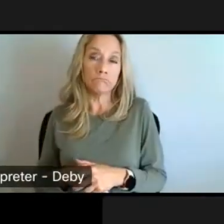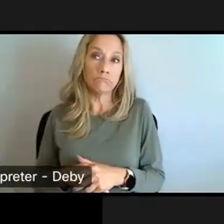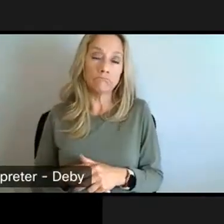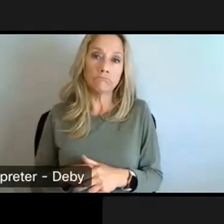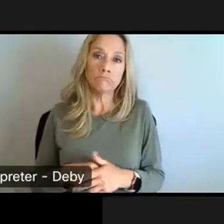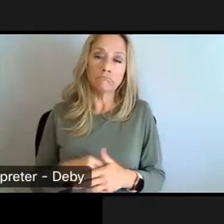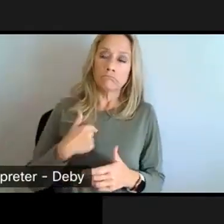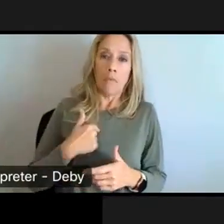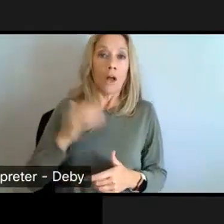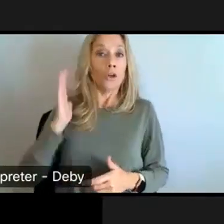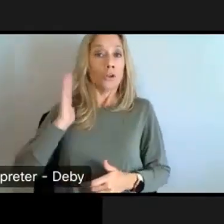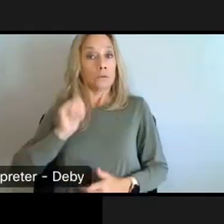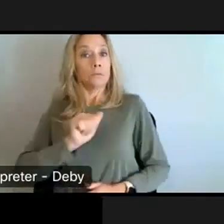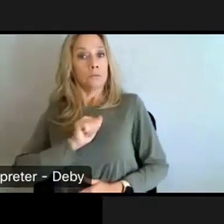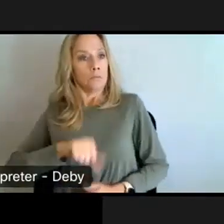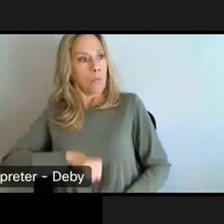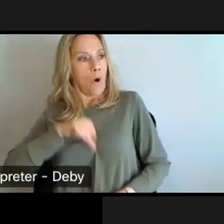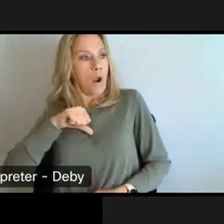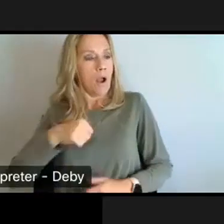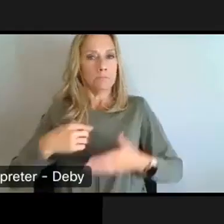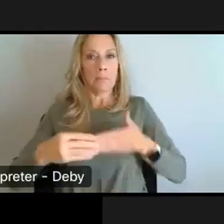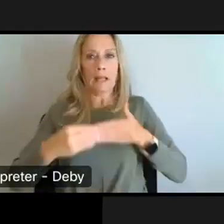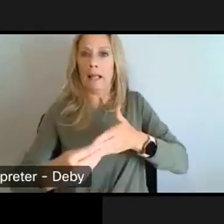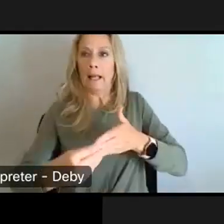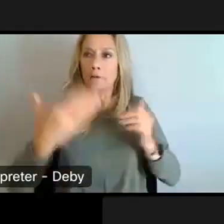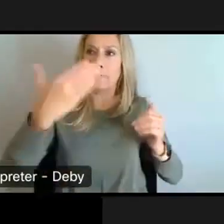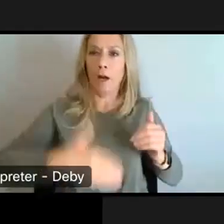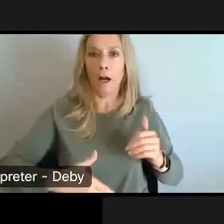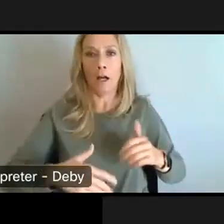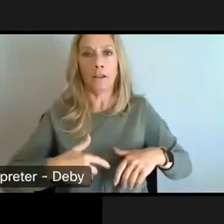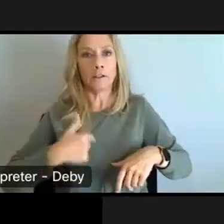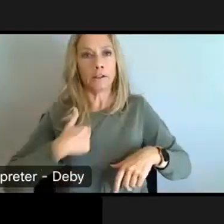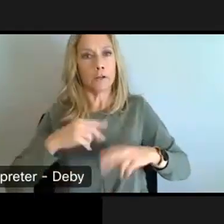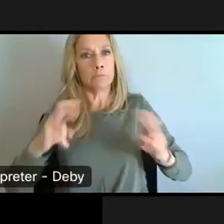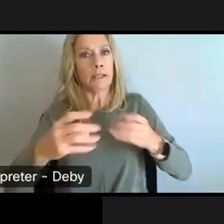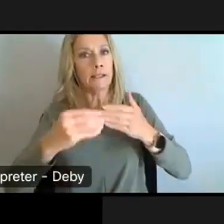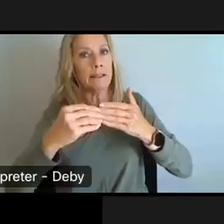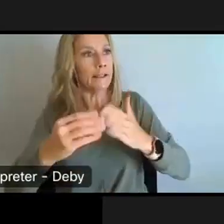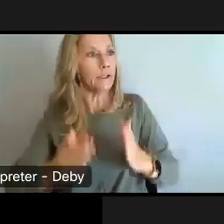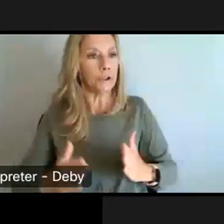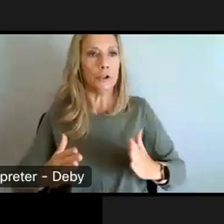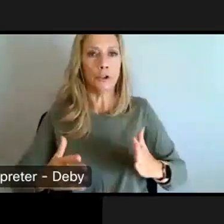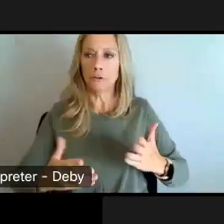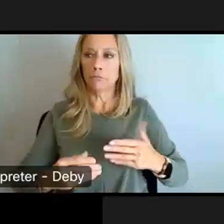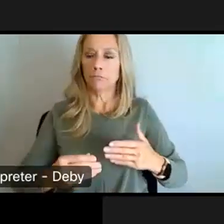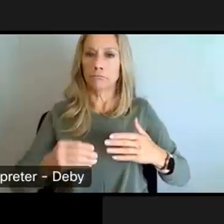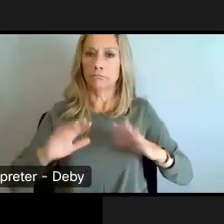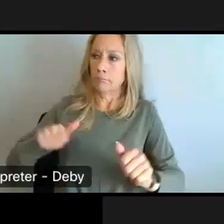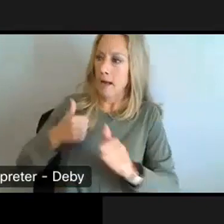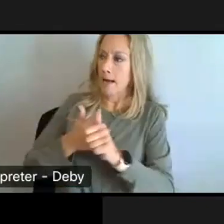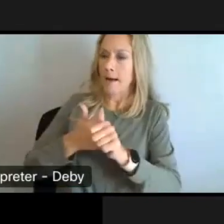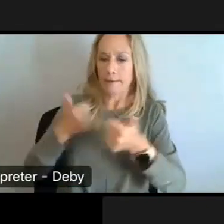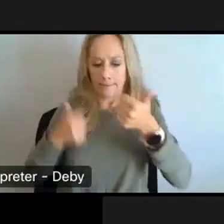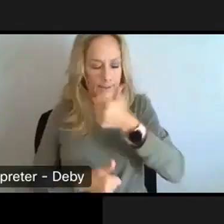self pride in the military, always leading from the front, always kind of being on the tip of the spur, as we say, for the physical